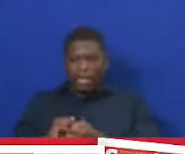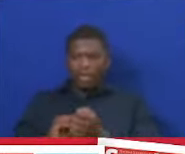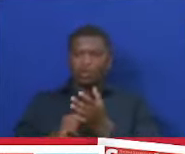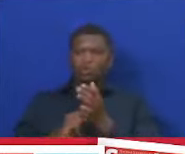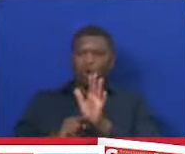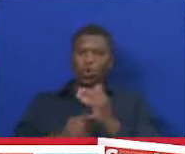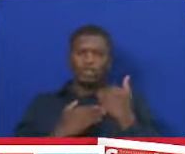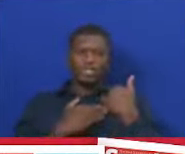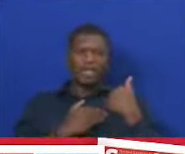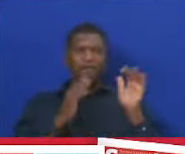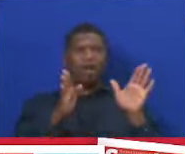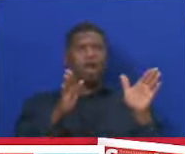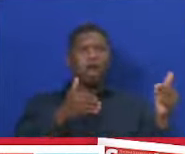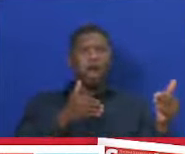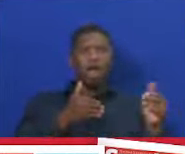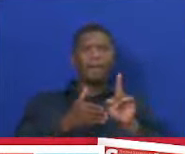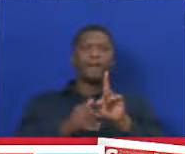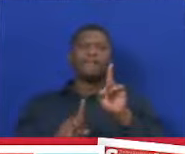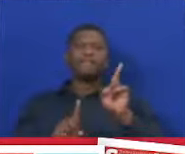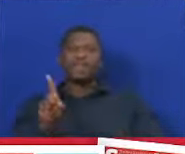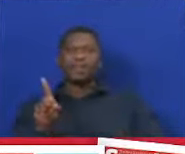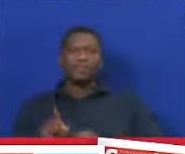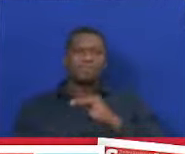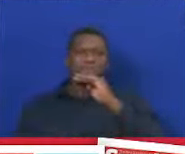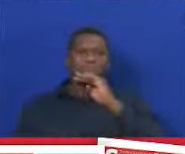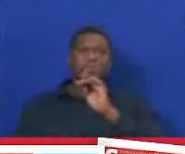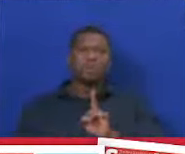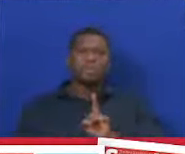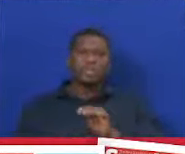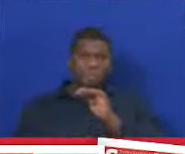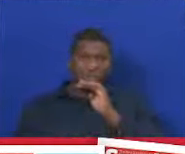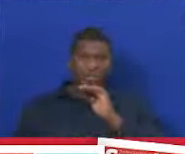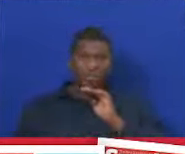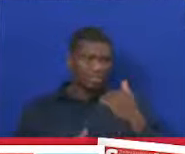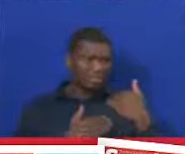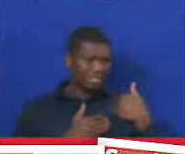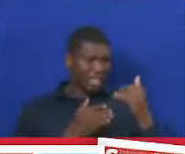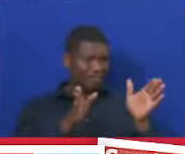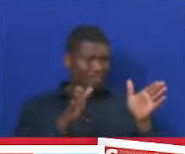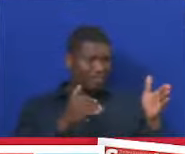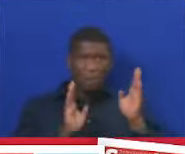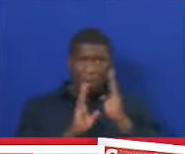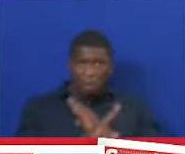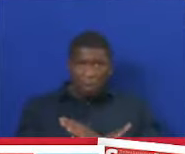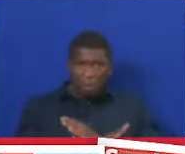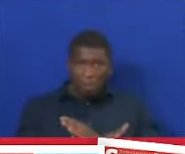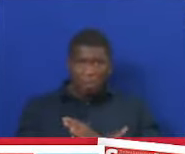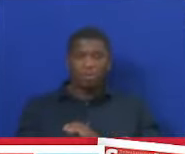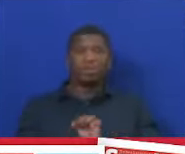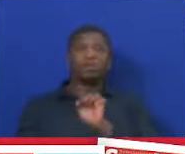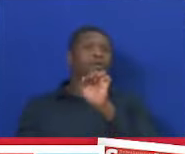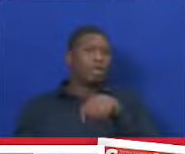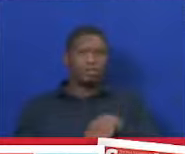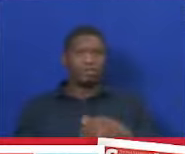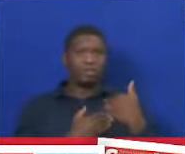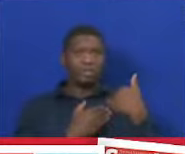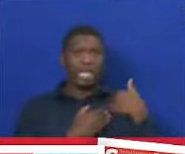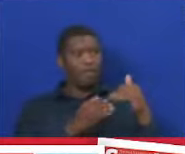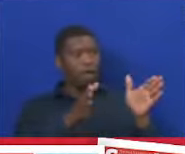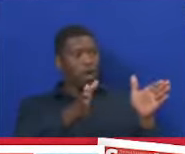Is it the same thing as saying there was no safe in the room? There was no safe in the room, Commissioners. Thank you.